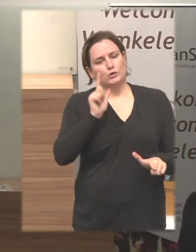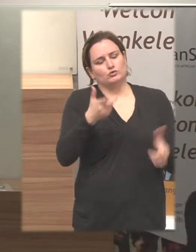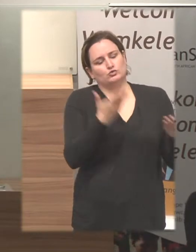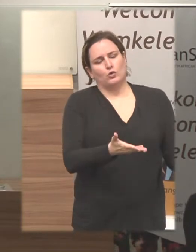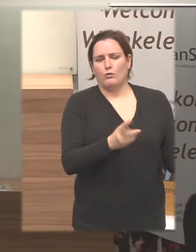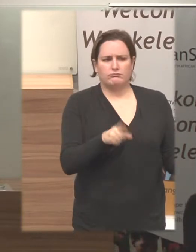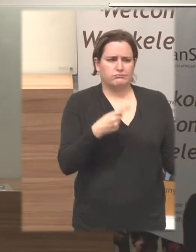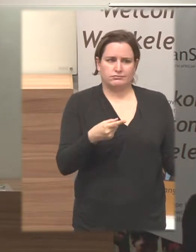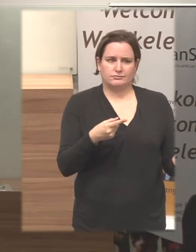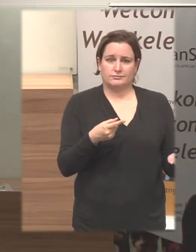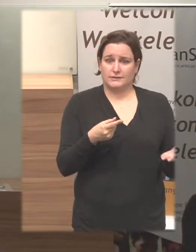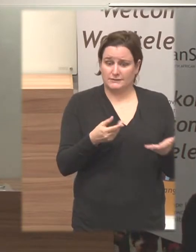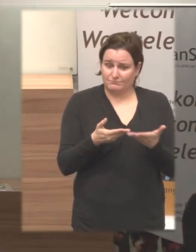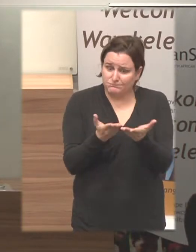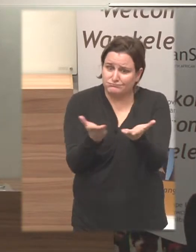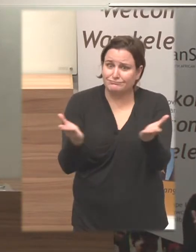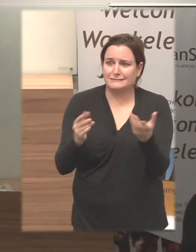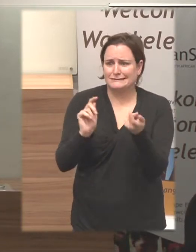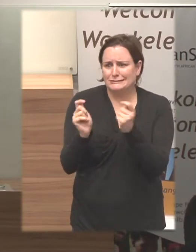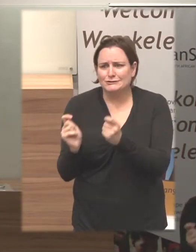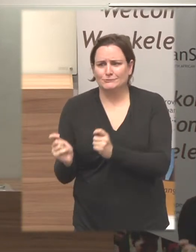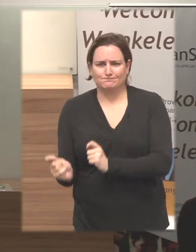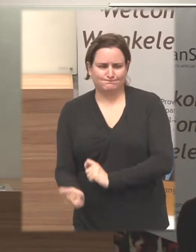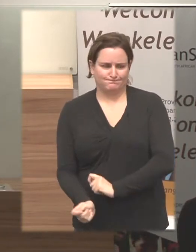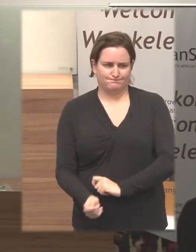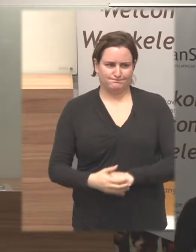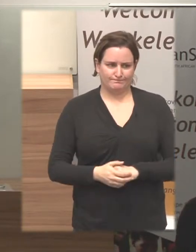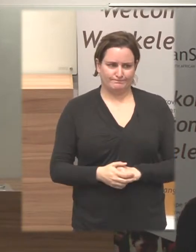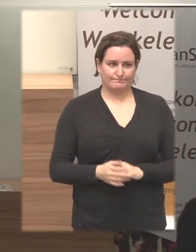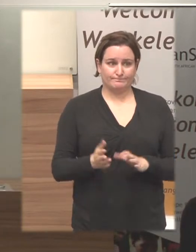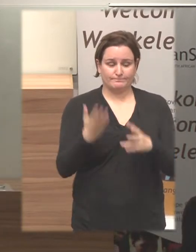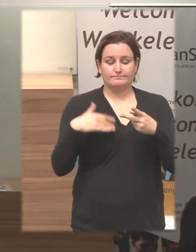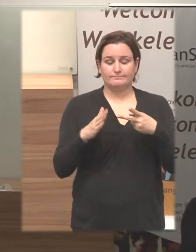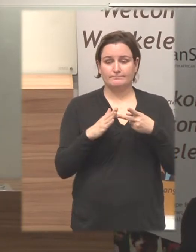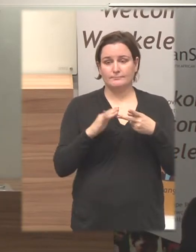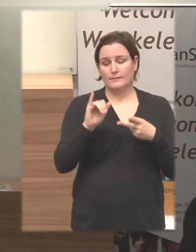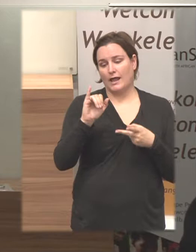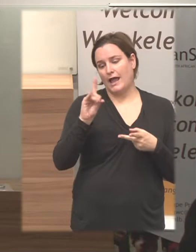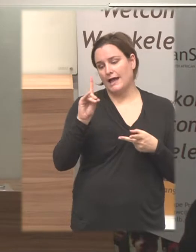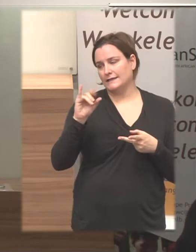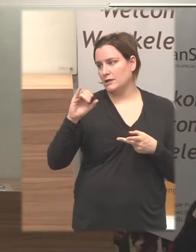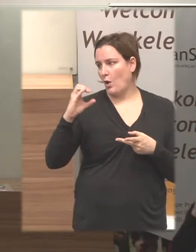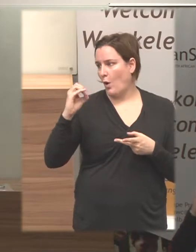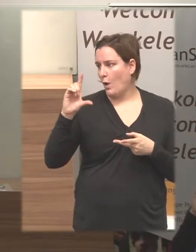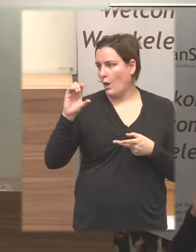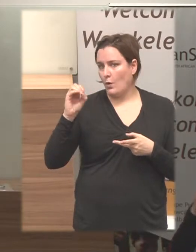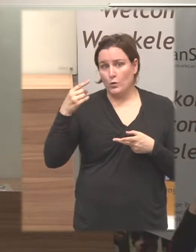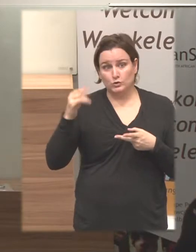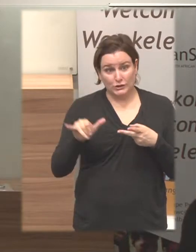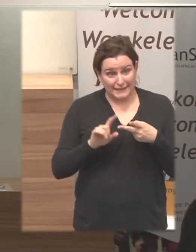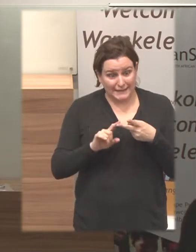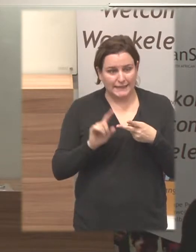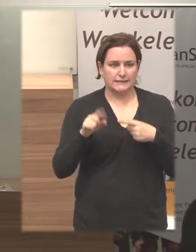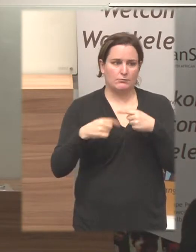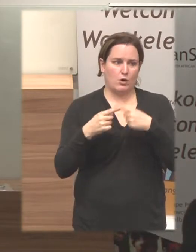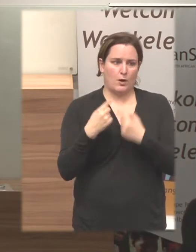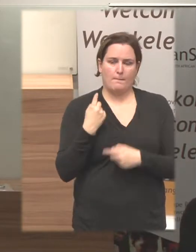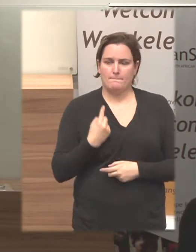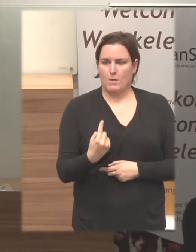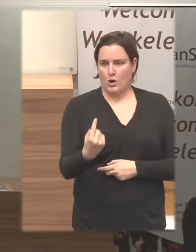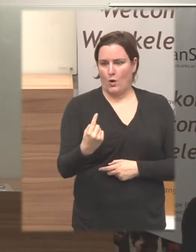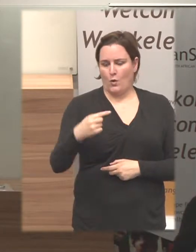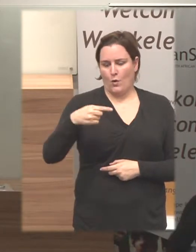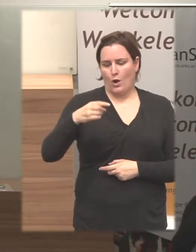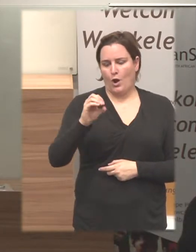So the second ideology that I want to go on to now is the idea of monolingualism, or